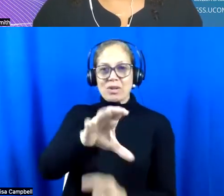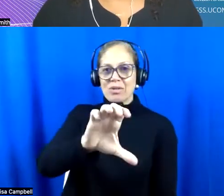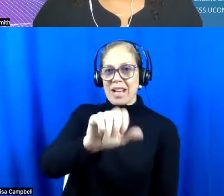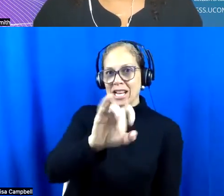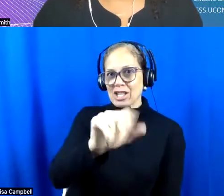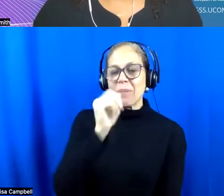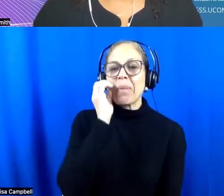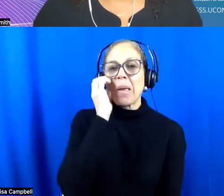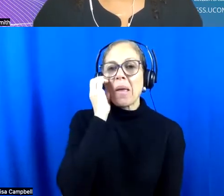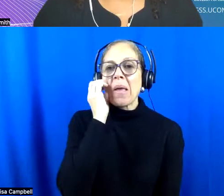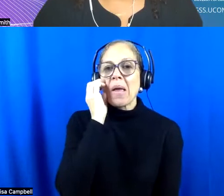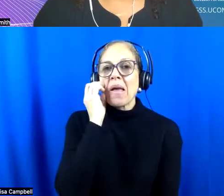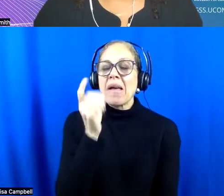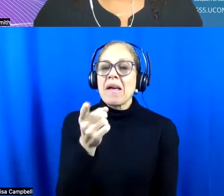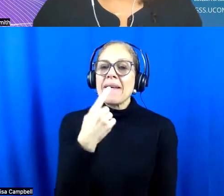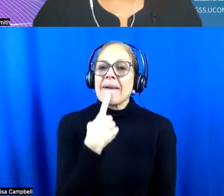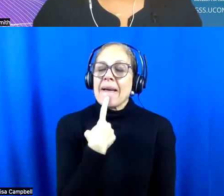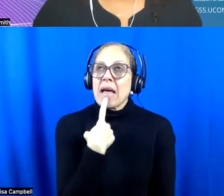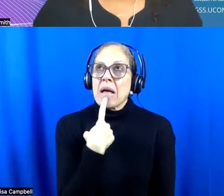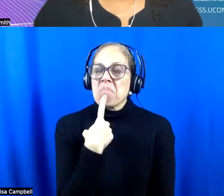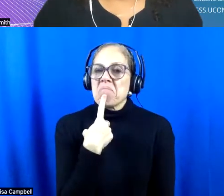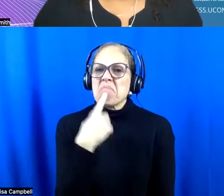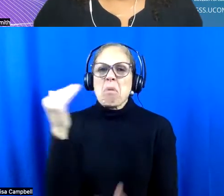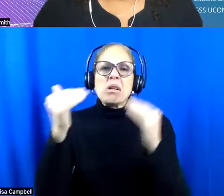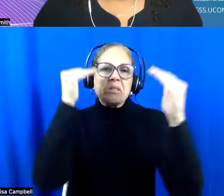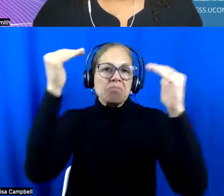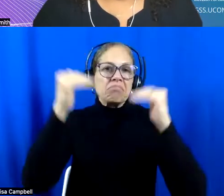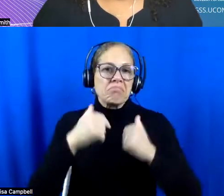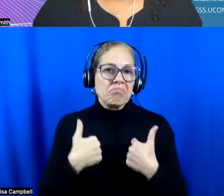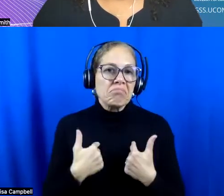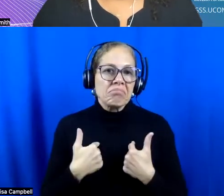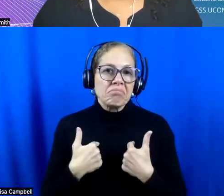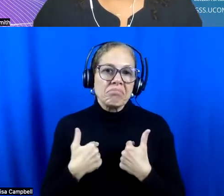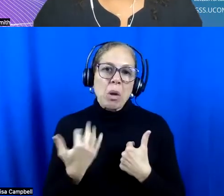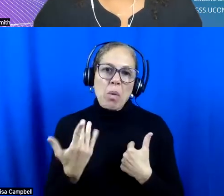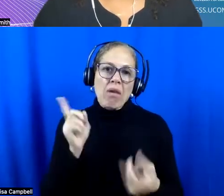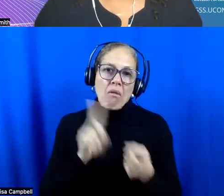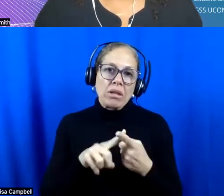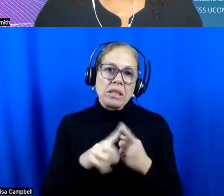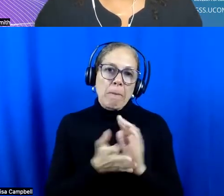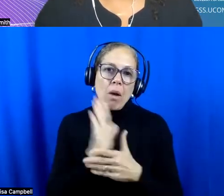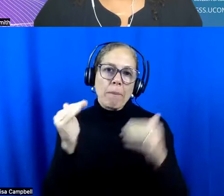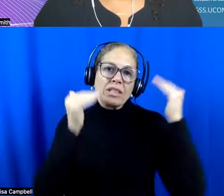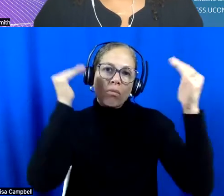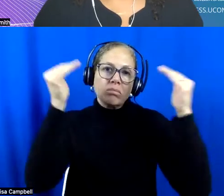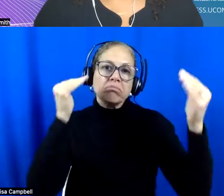I think I named that it took me until adulthood to identify as a survivor. And again, it took me